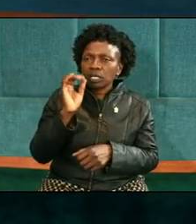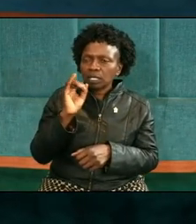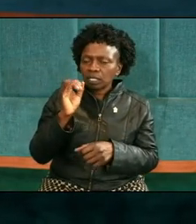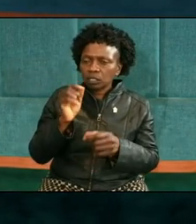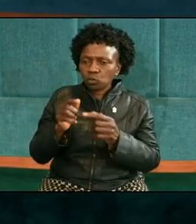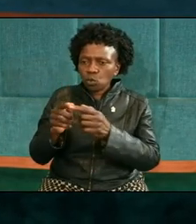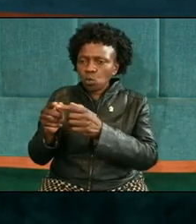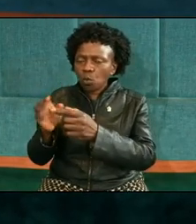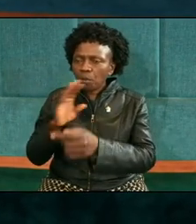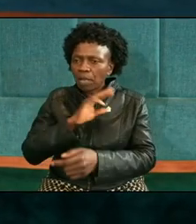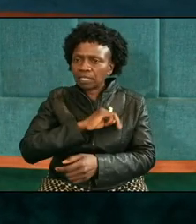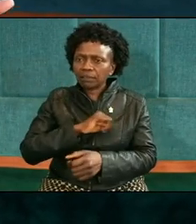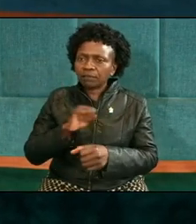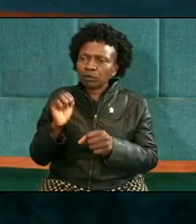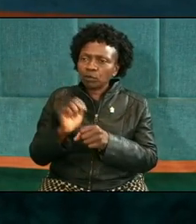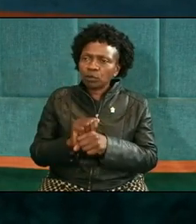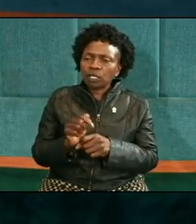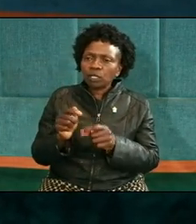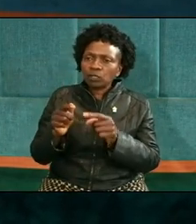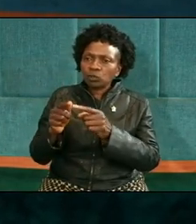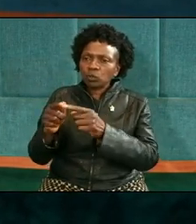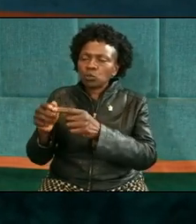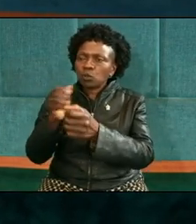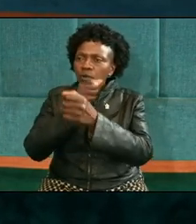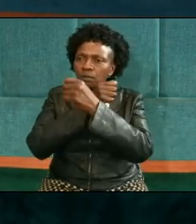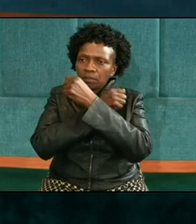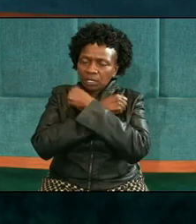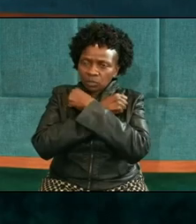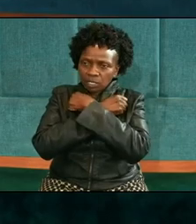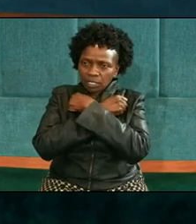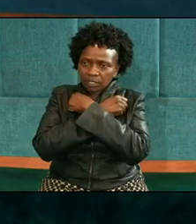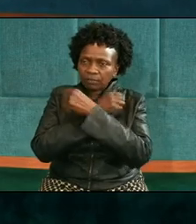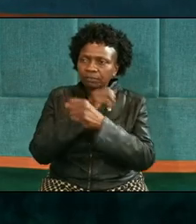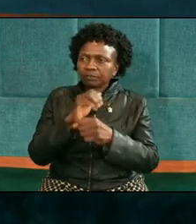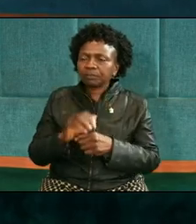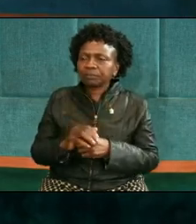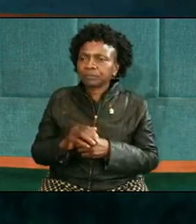merciful. God was too compassionate.